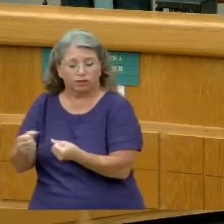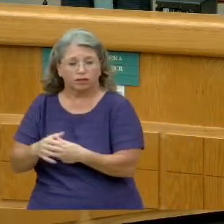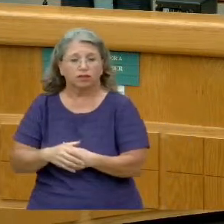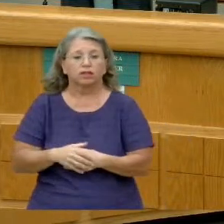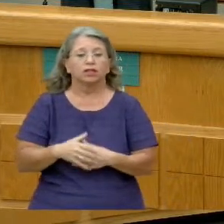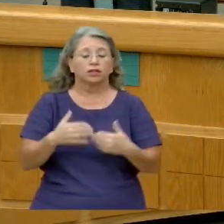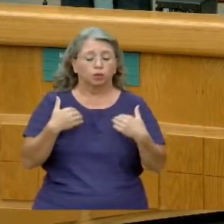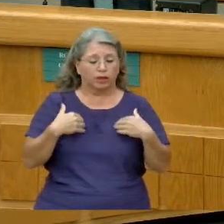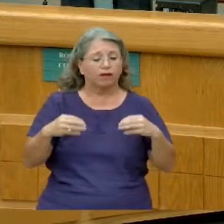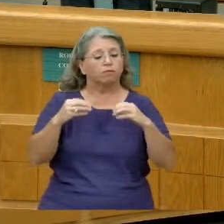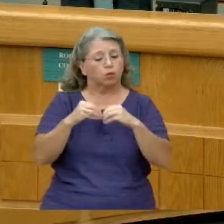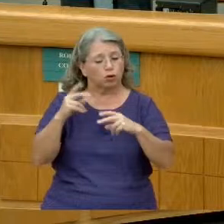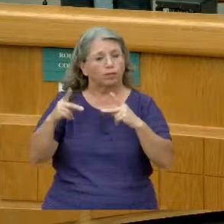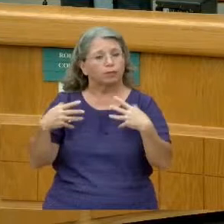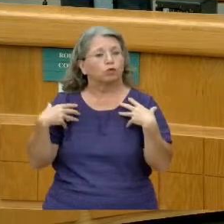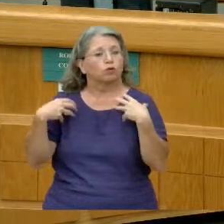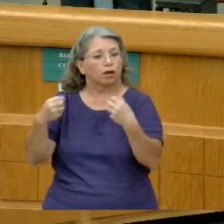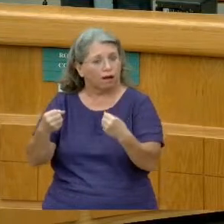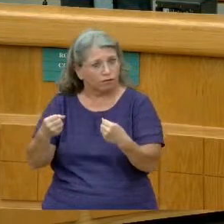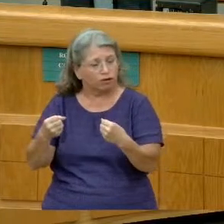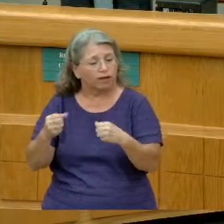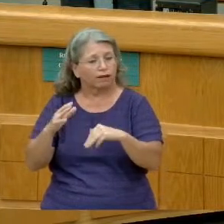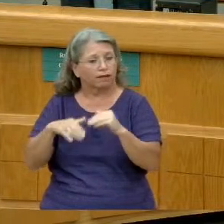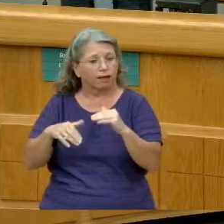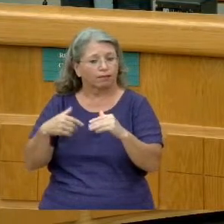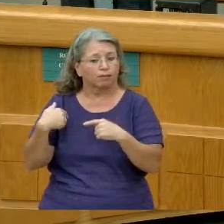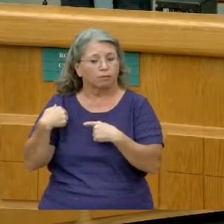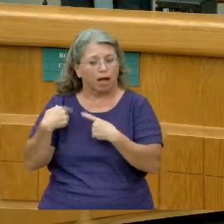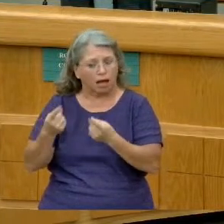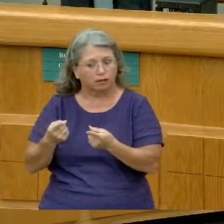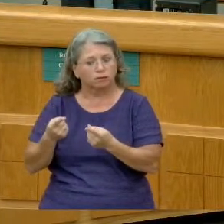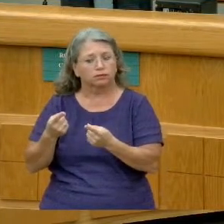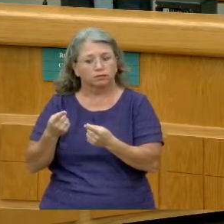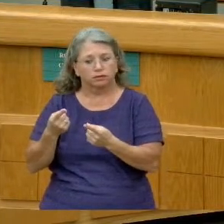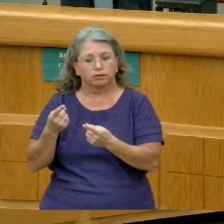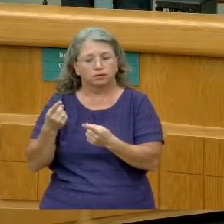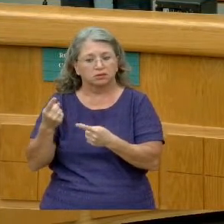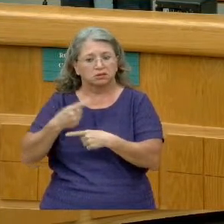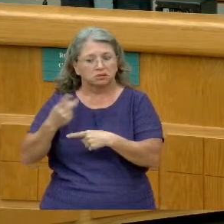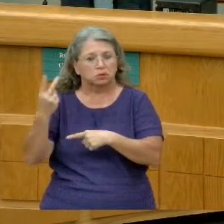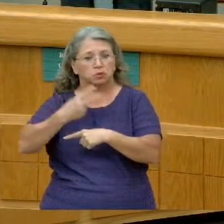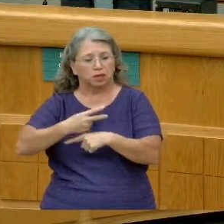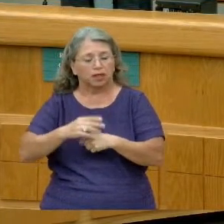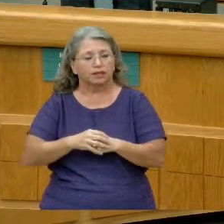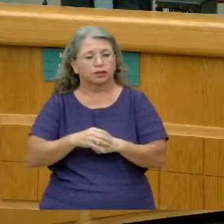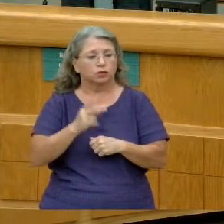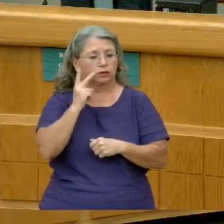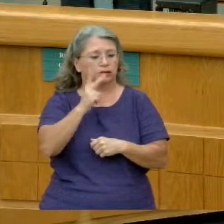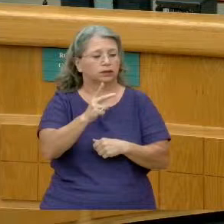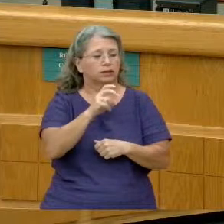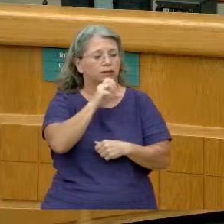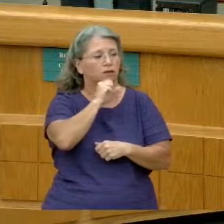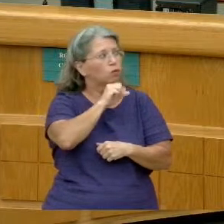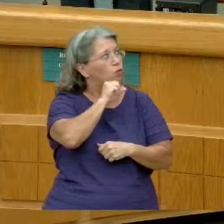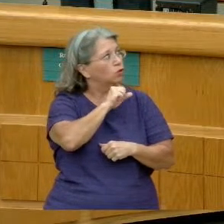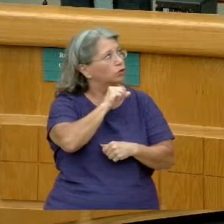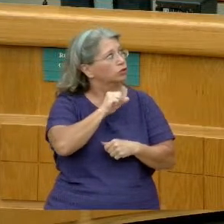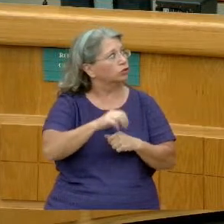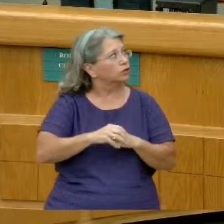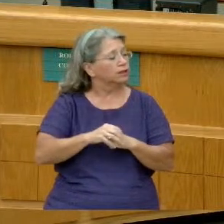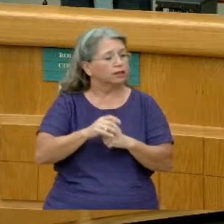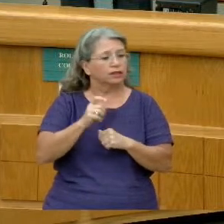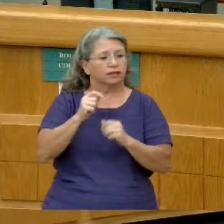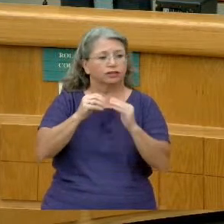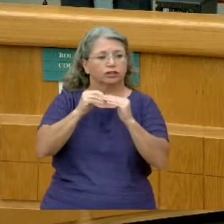than in the past couple of presentations that we've had with the community. So you can see in the orange, just under 2,000 persons